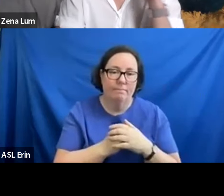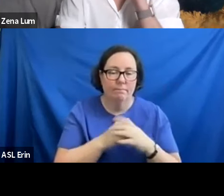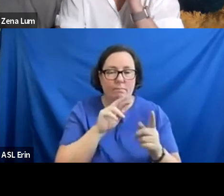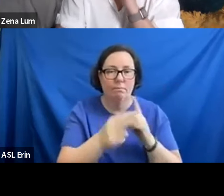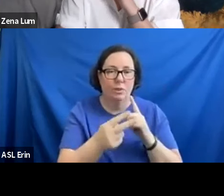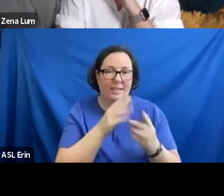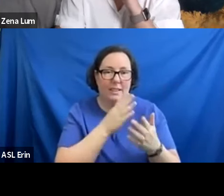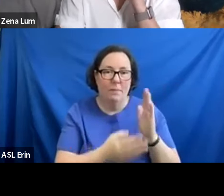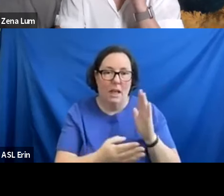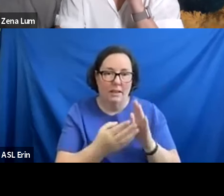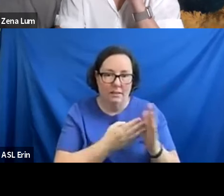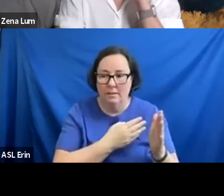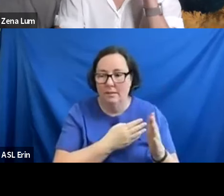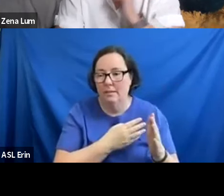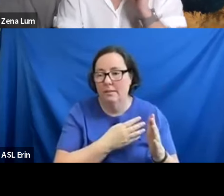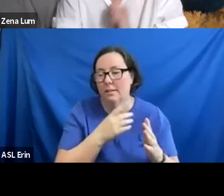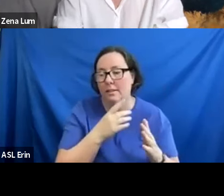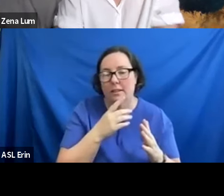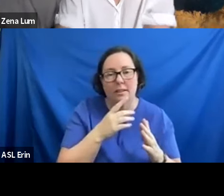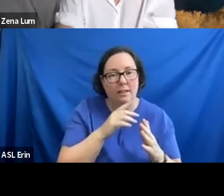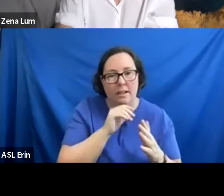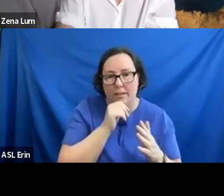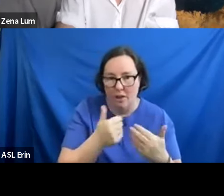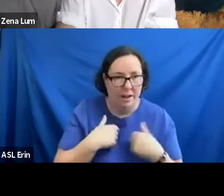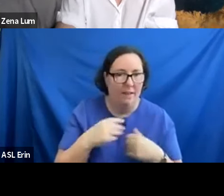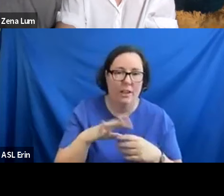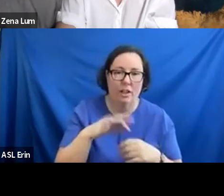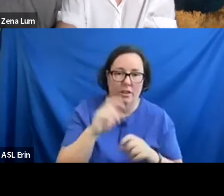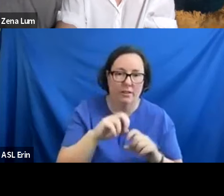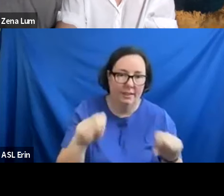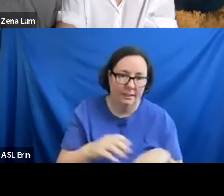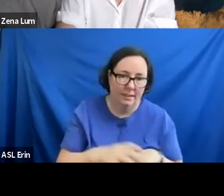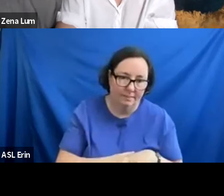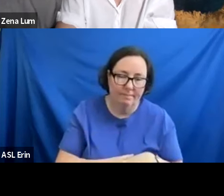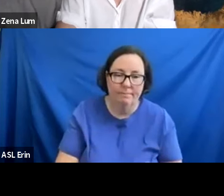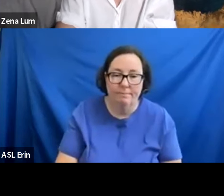perceived biases of not having a lottery system in place,